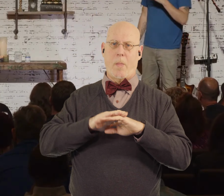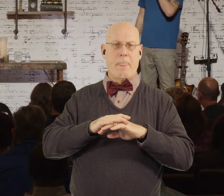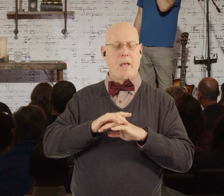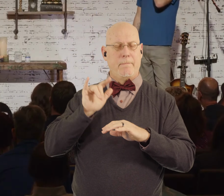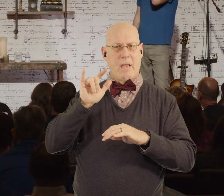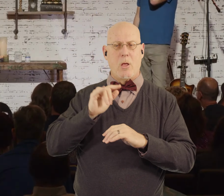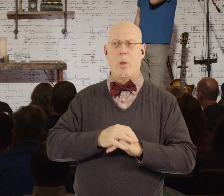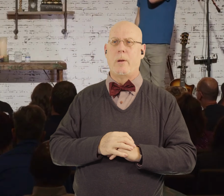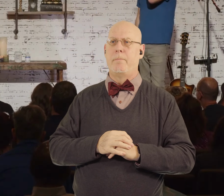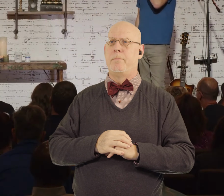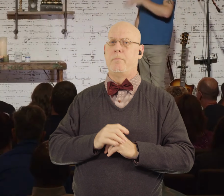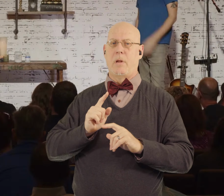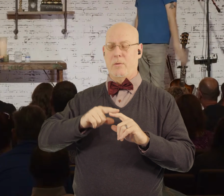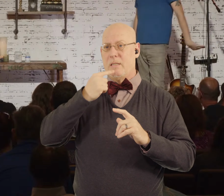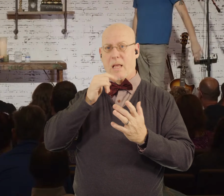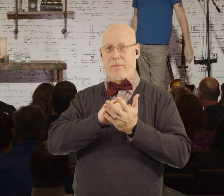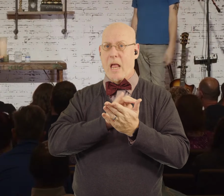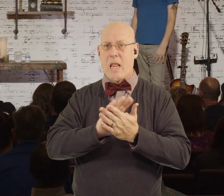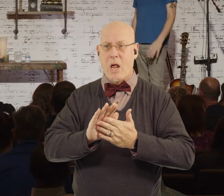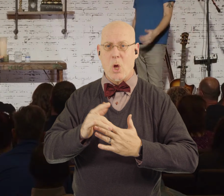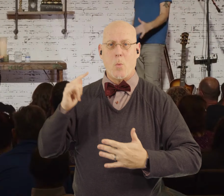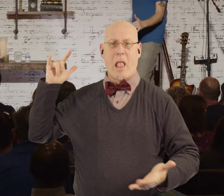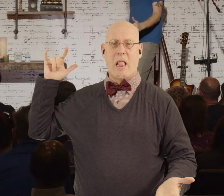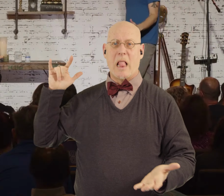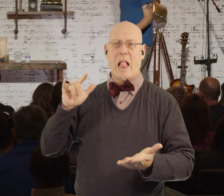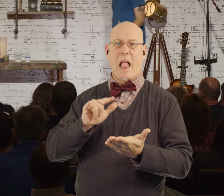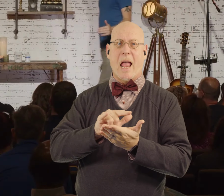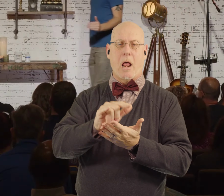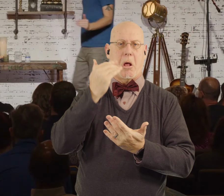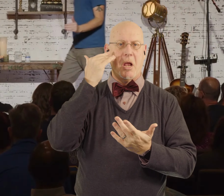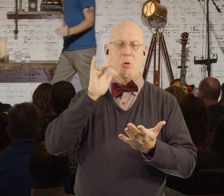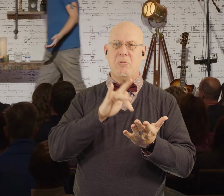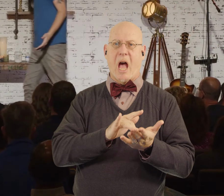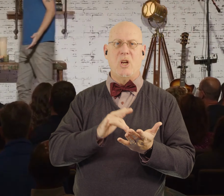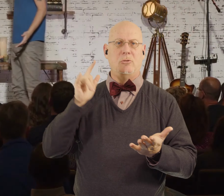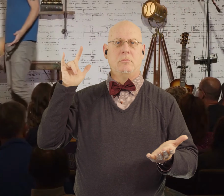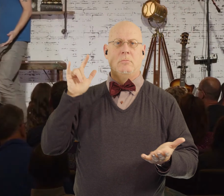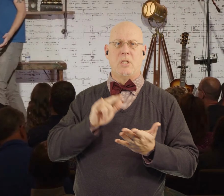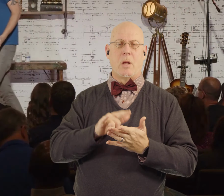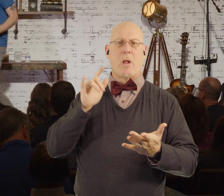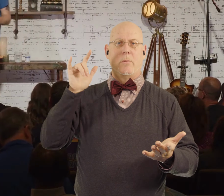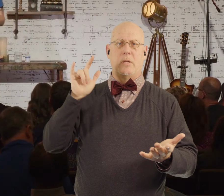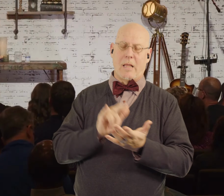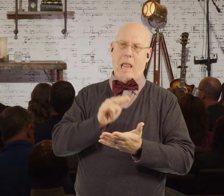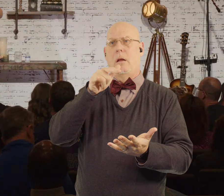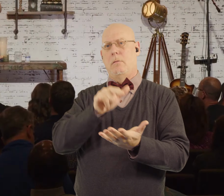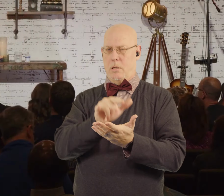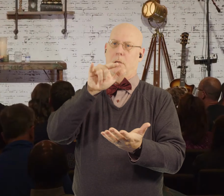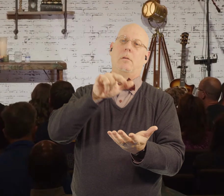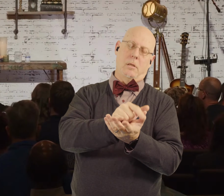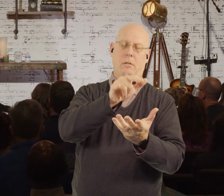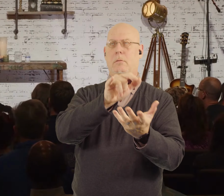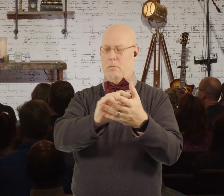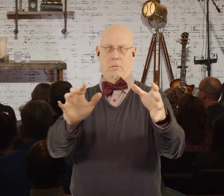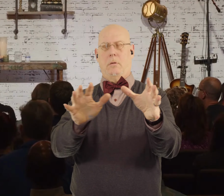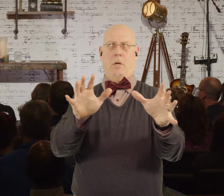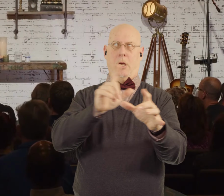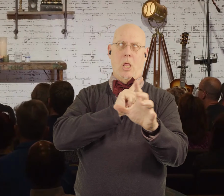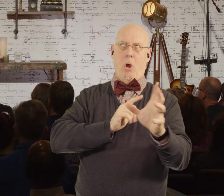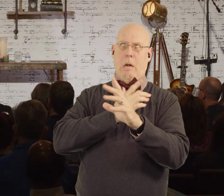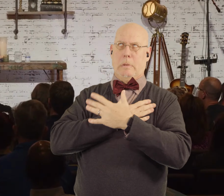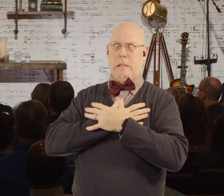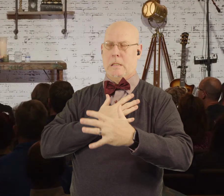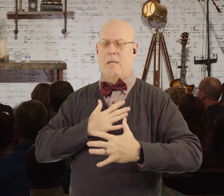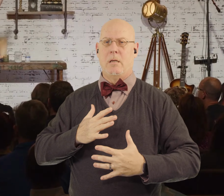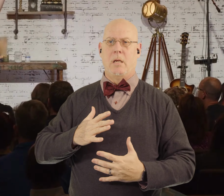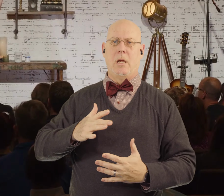on JetBlue, on airlines. But I'm saying that in a nice way. Like, we landed, and I hardly knew we were on the ground. You know, sometimes it's like you land, and you're skidding